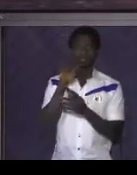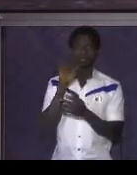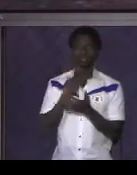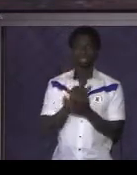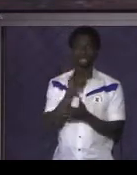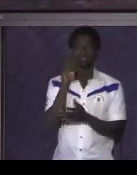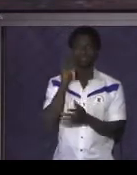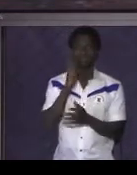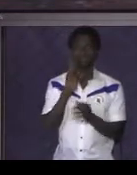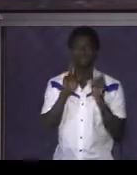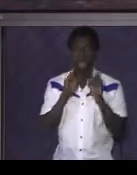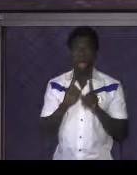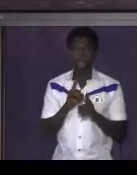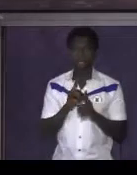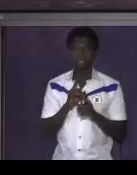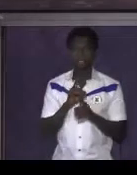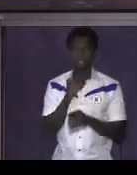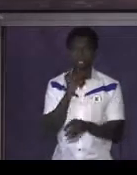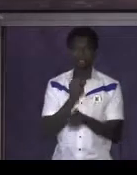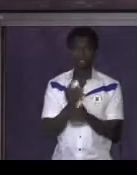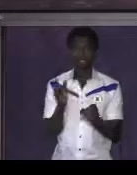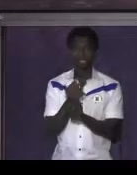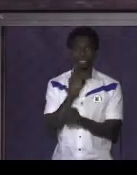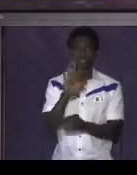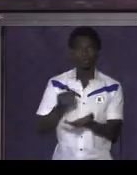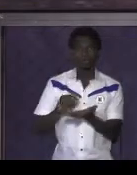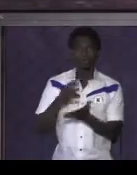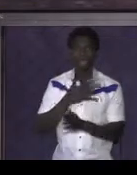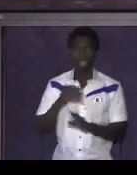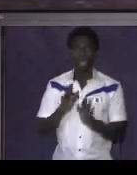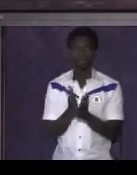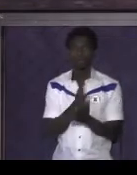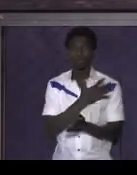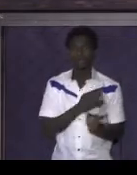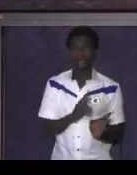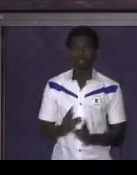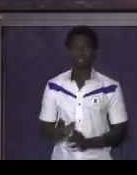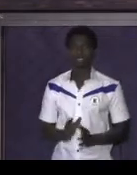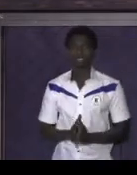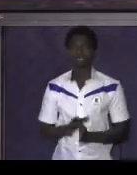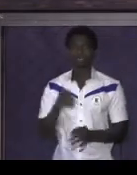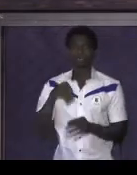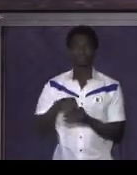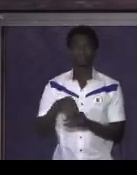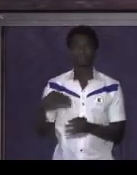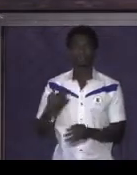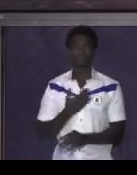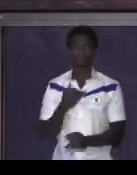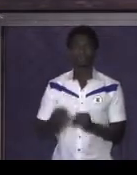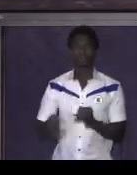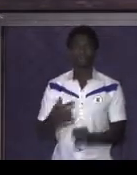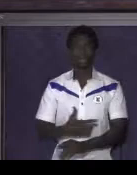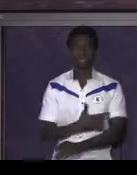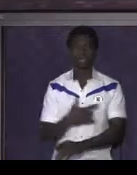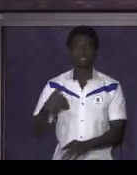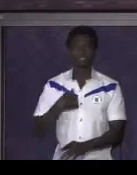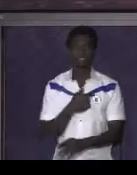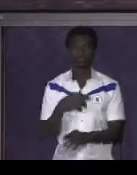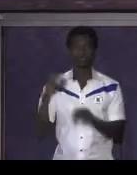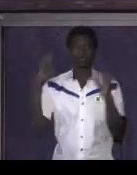you will answer. Just get your pens and your books and get set. In our last lesson,